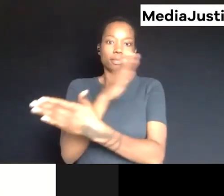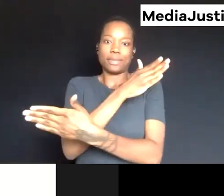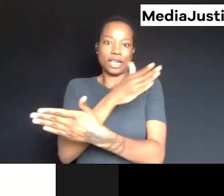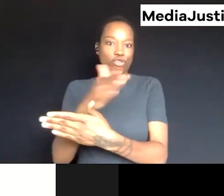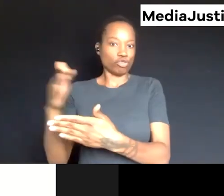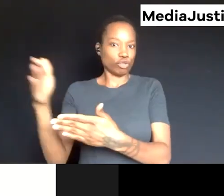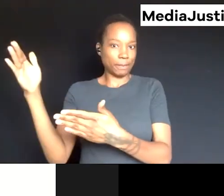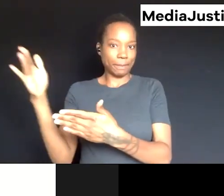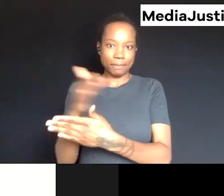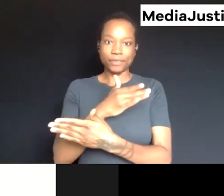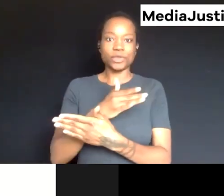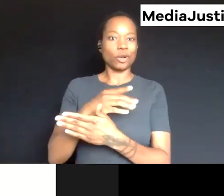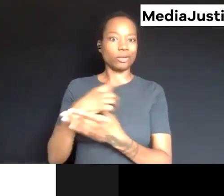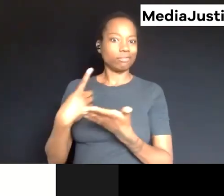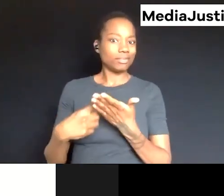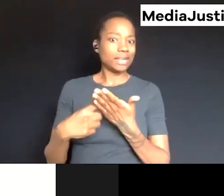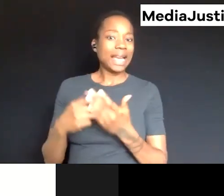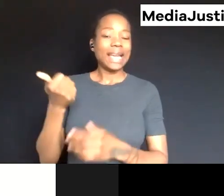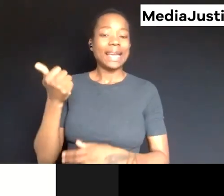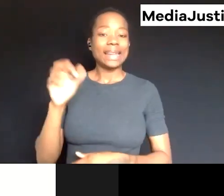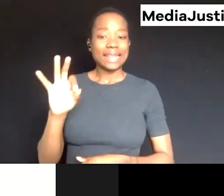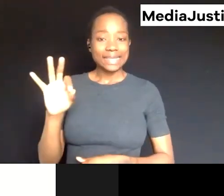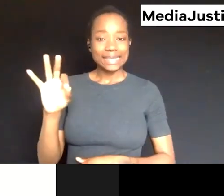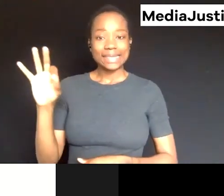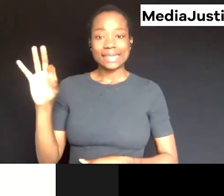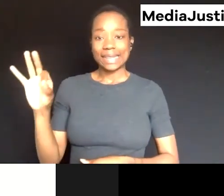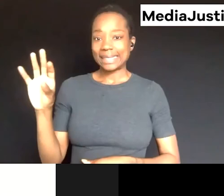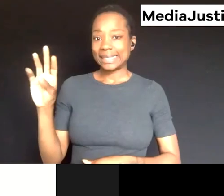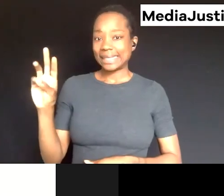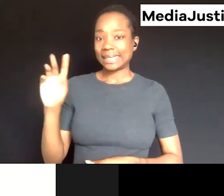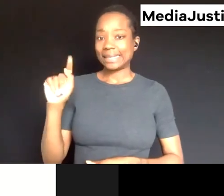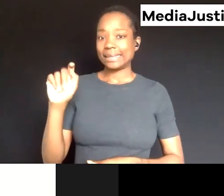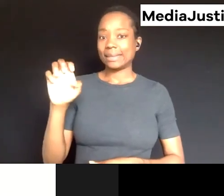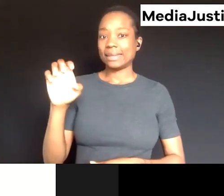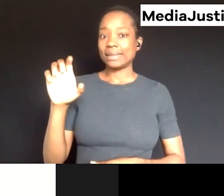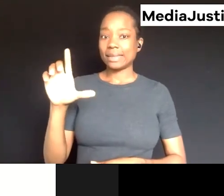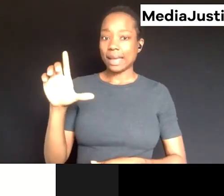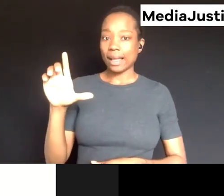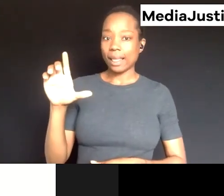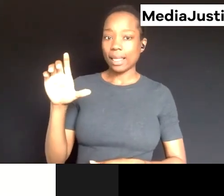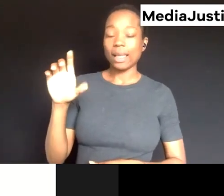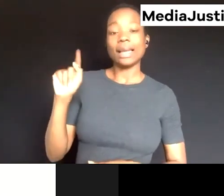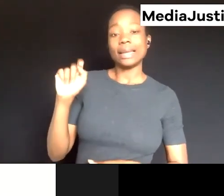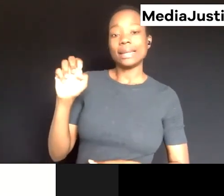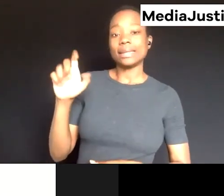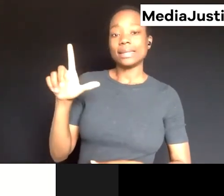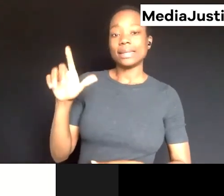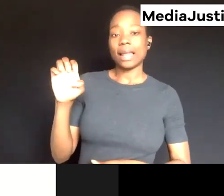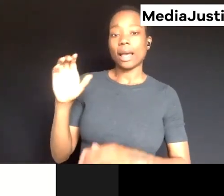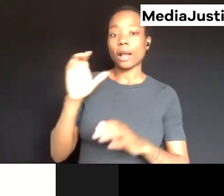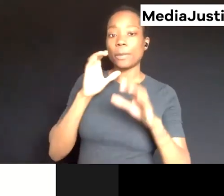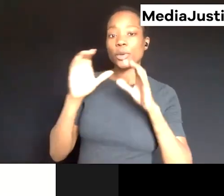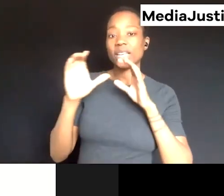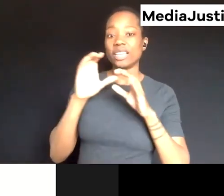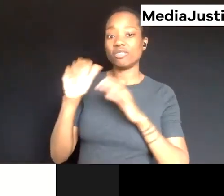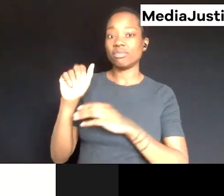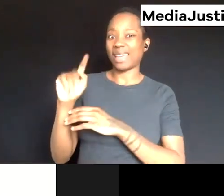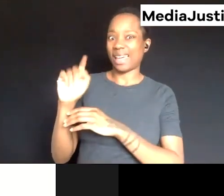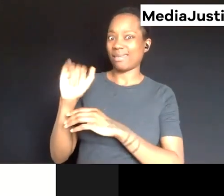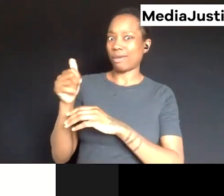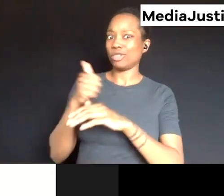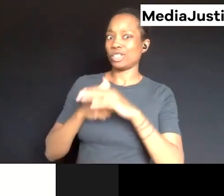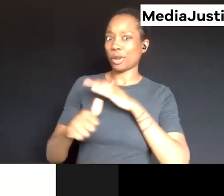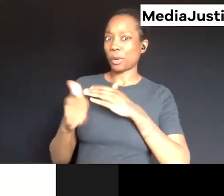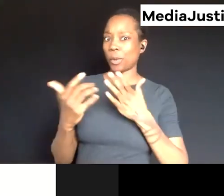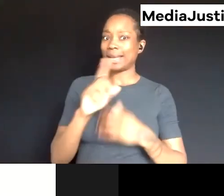1996 Telecommunications Act, and that was done under a Democratic administration. This was an approach to